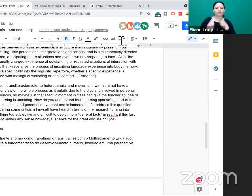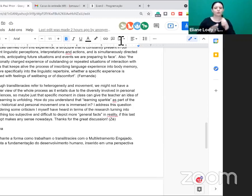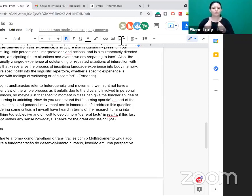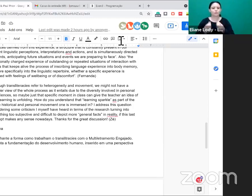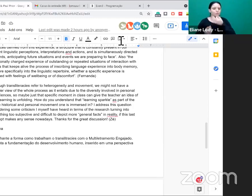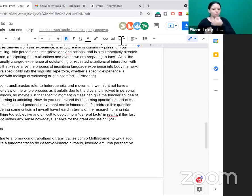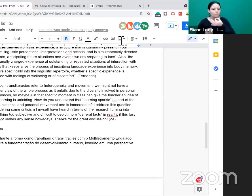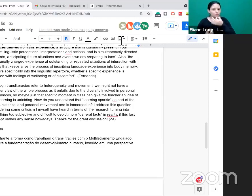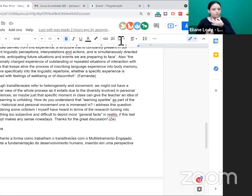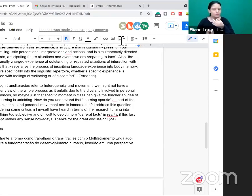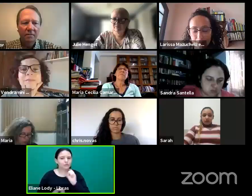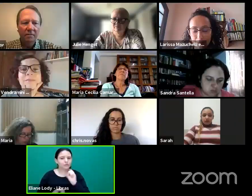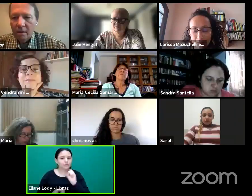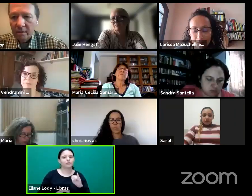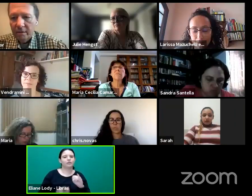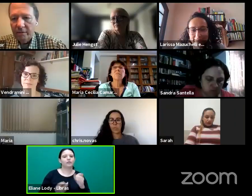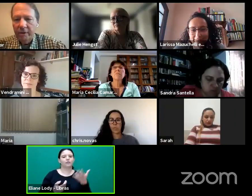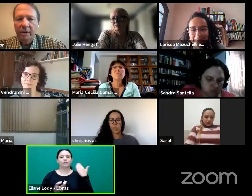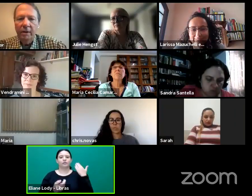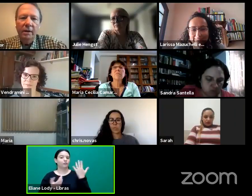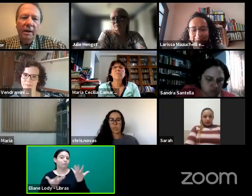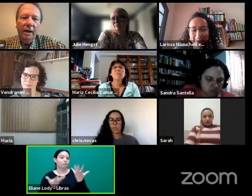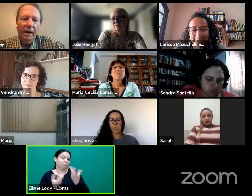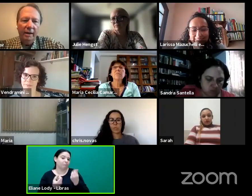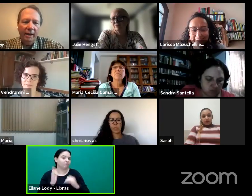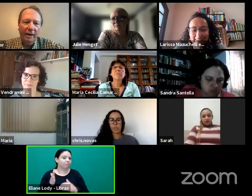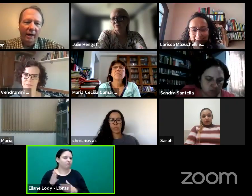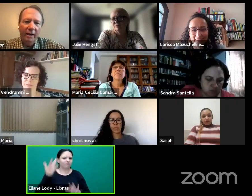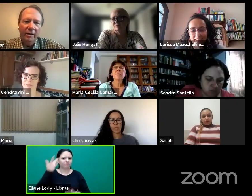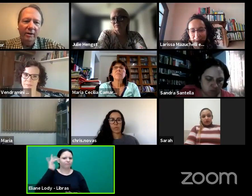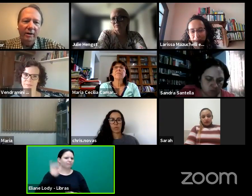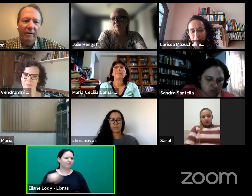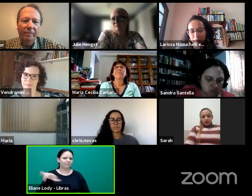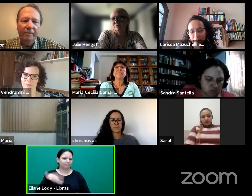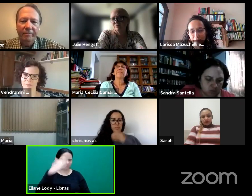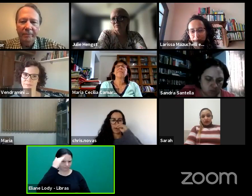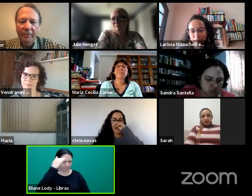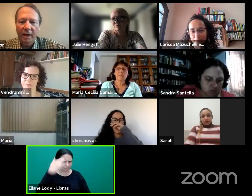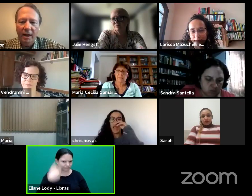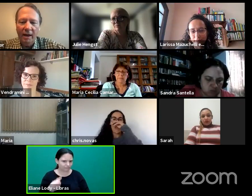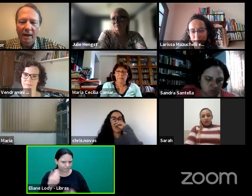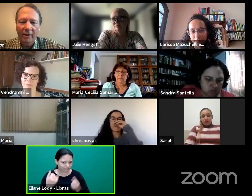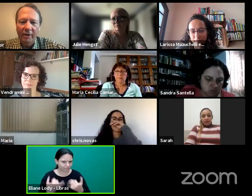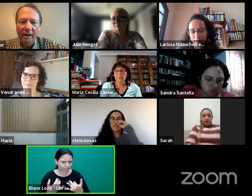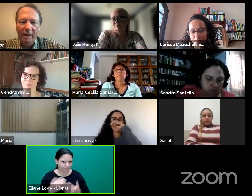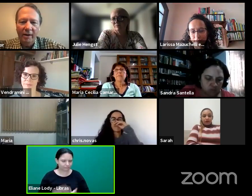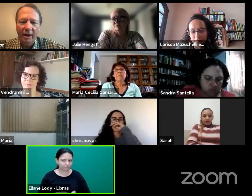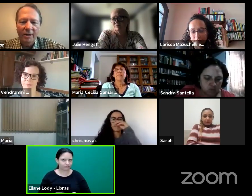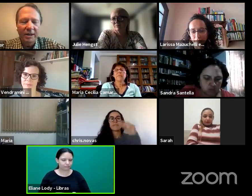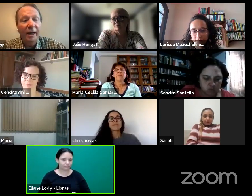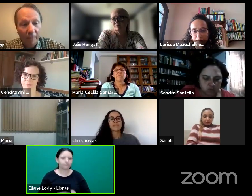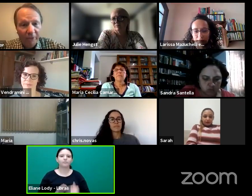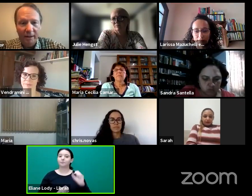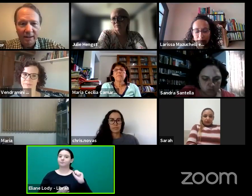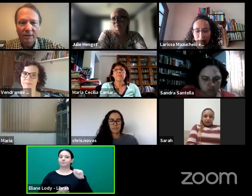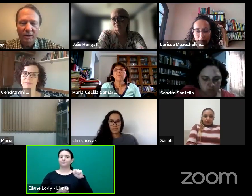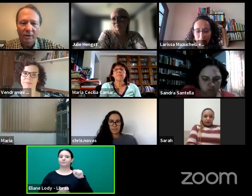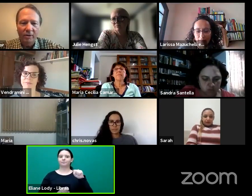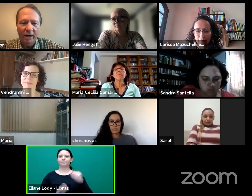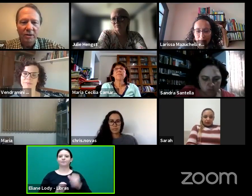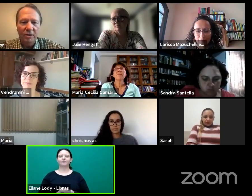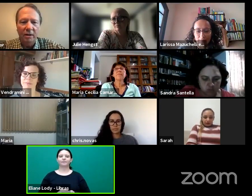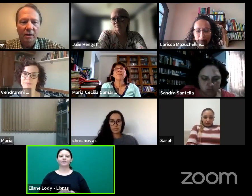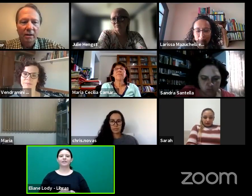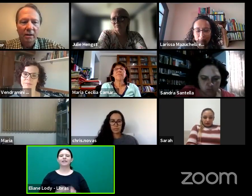not? I don't know if I explained well. Yeah. Yeah. And I would say a couple of things.